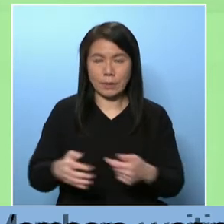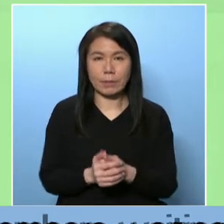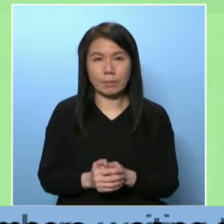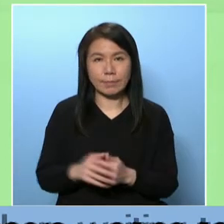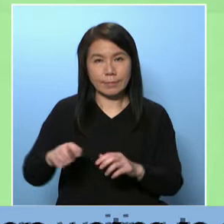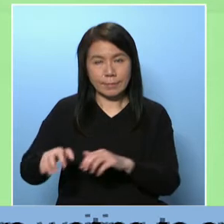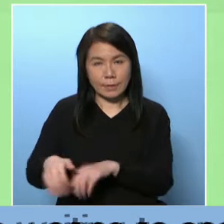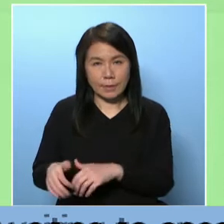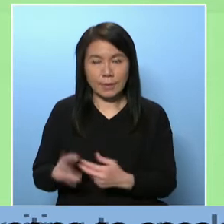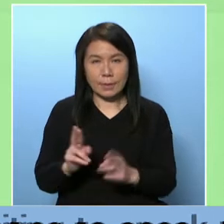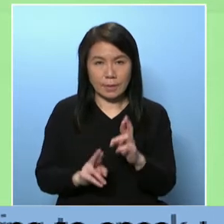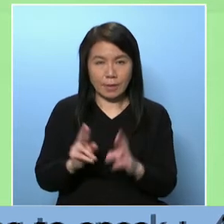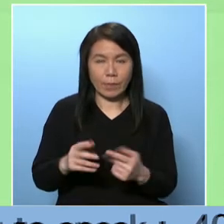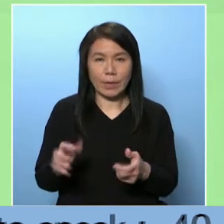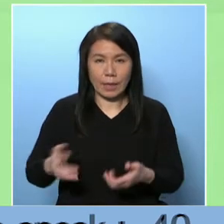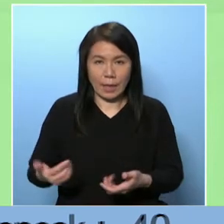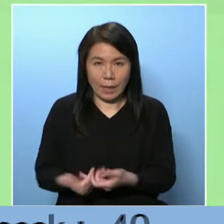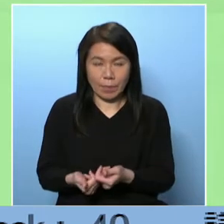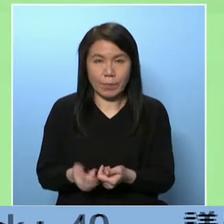the boundary area, and there will be